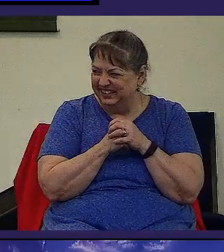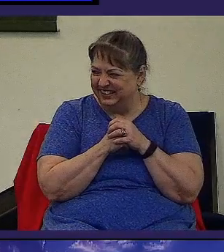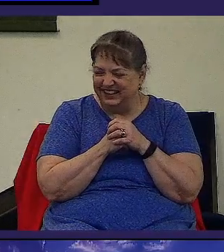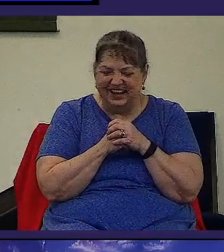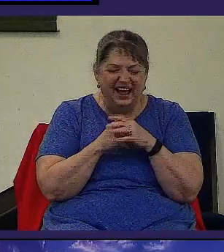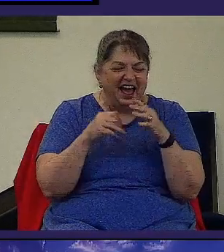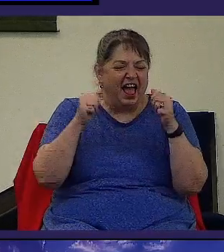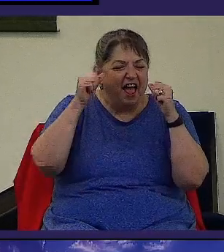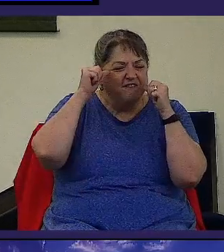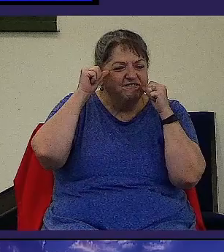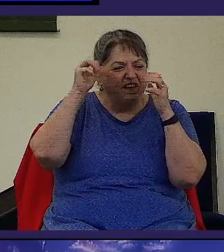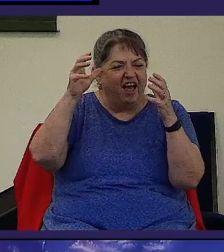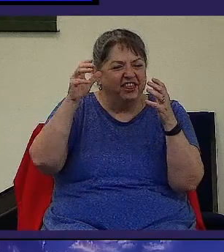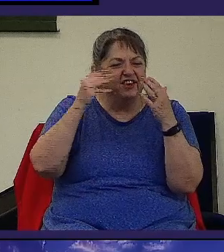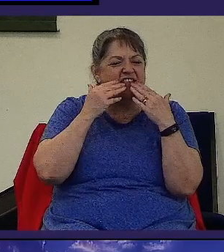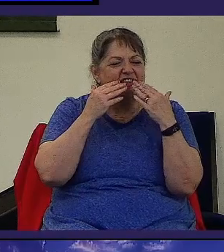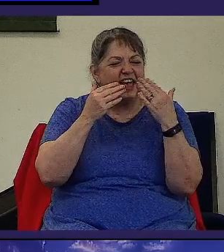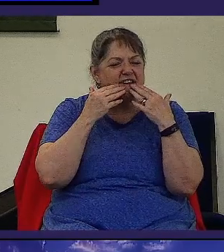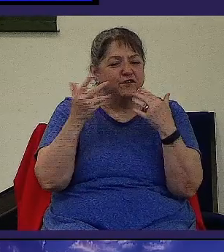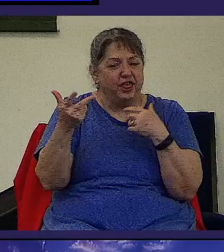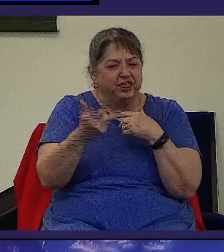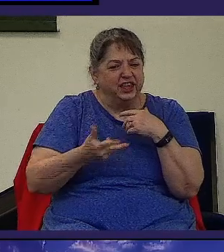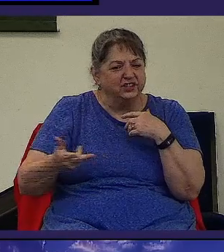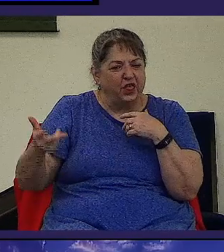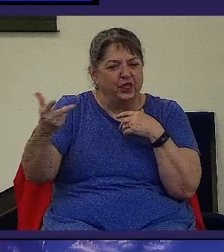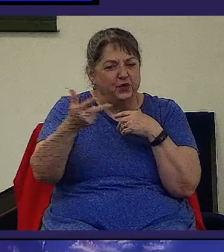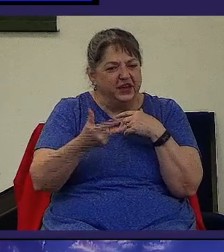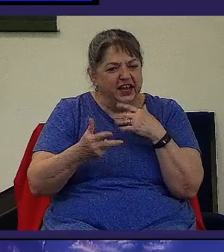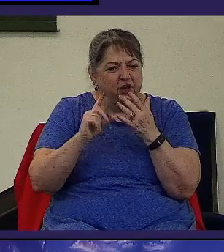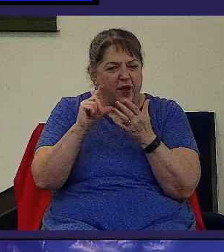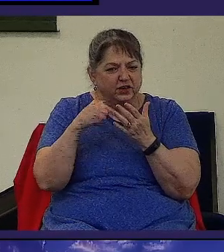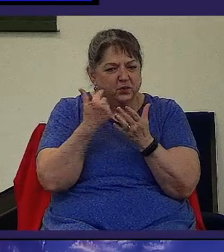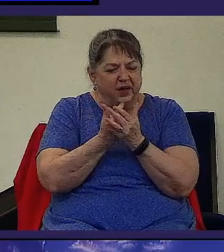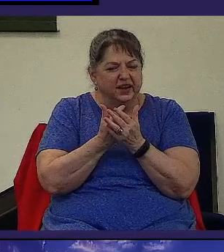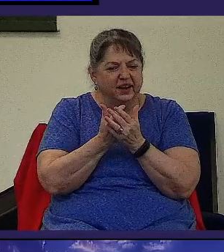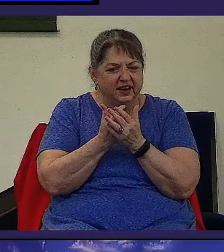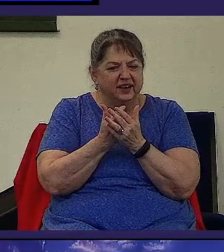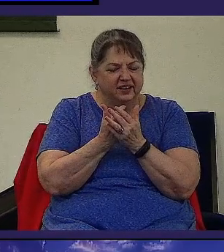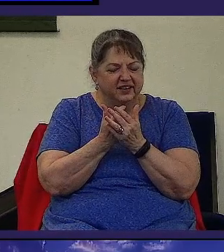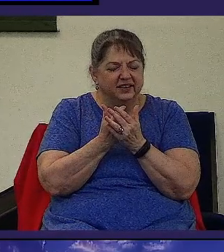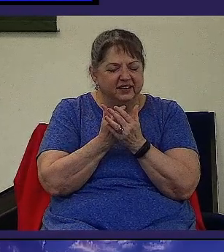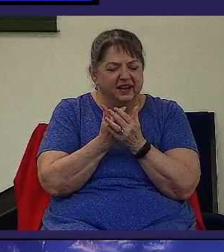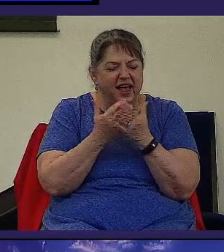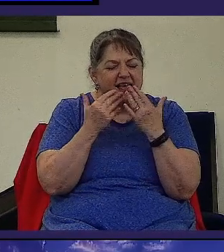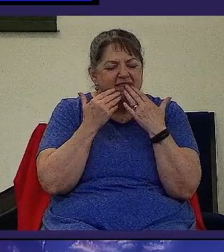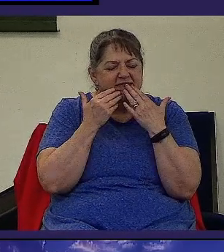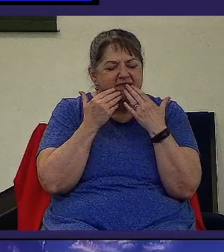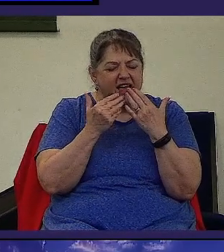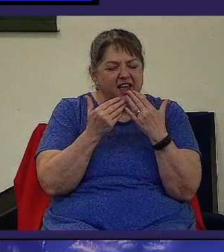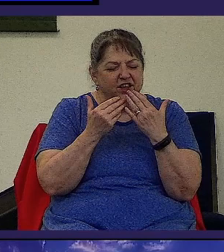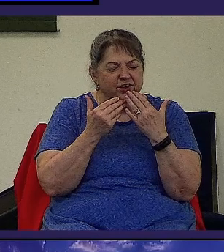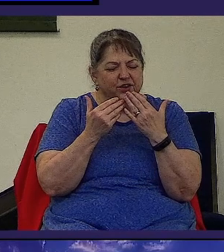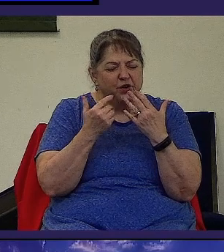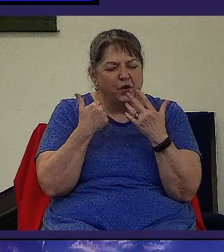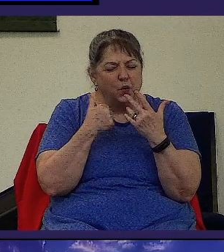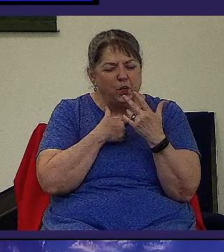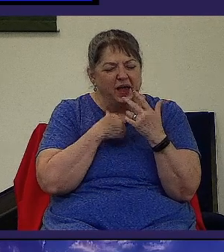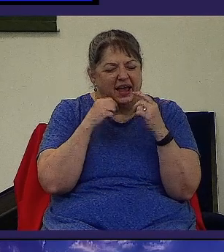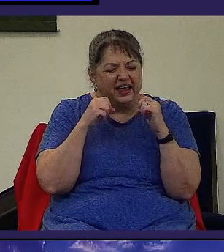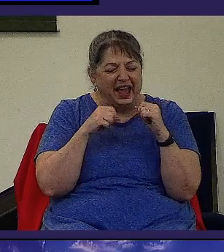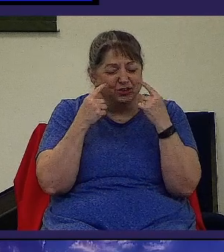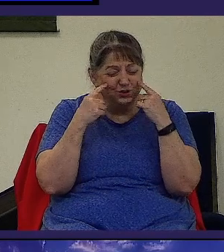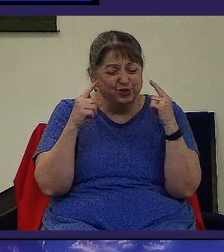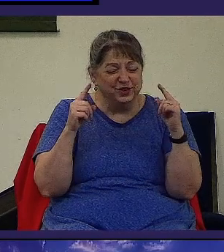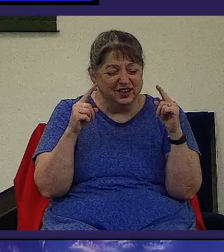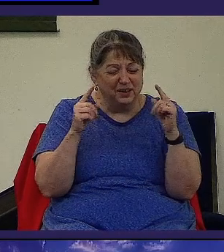father i thank you for these uh three that are graduating thank you for uh your word says that through you we can do it father and so